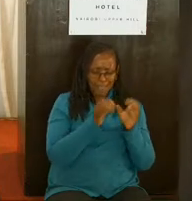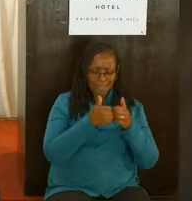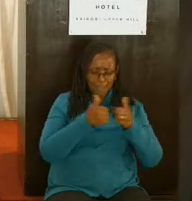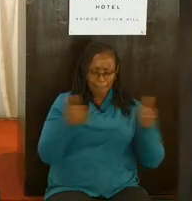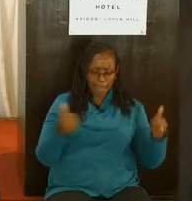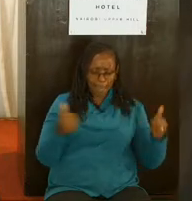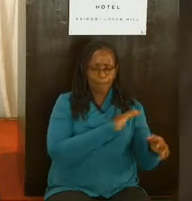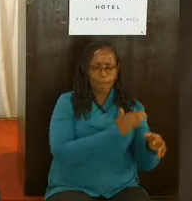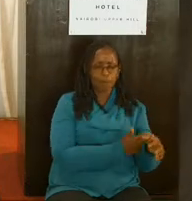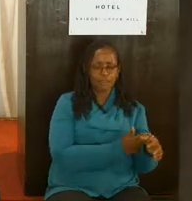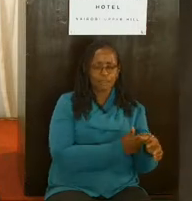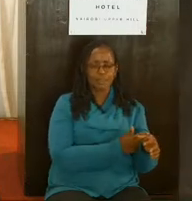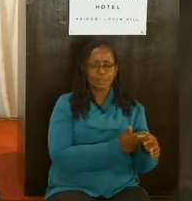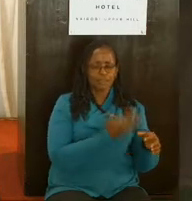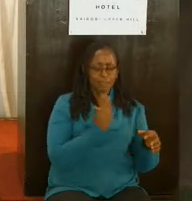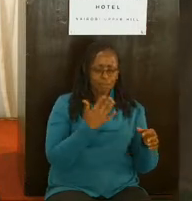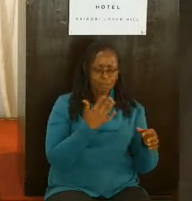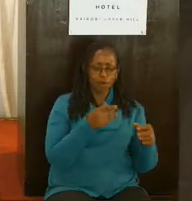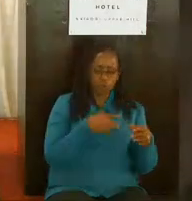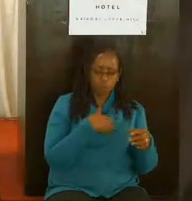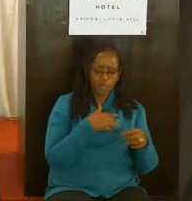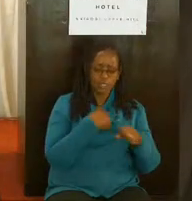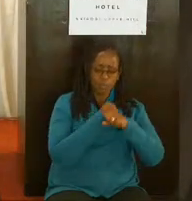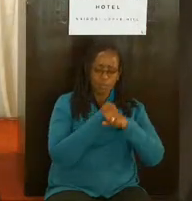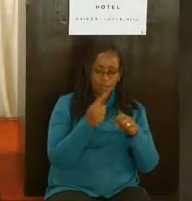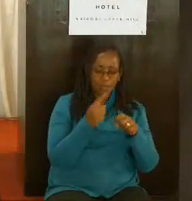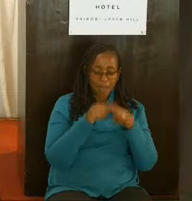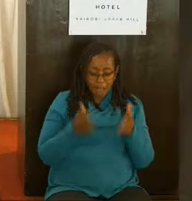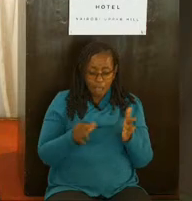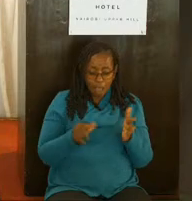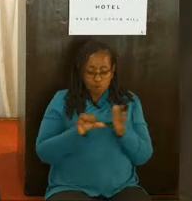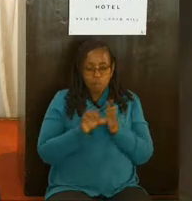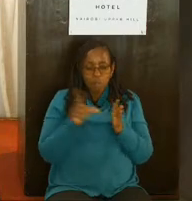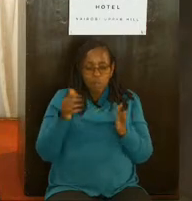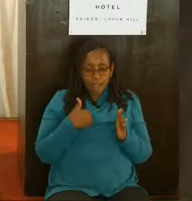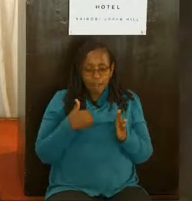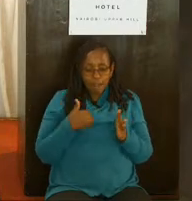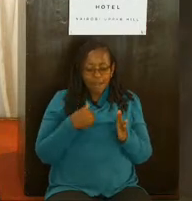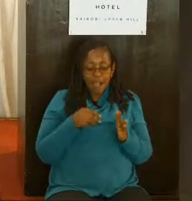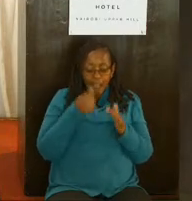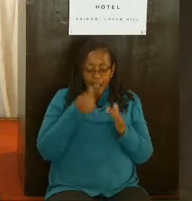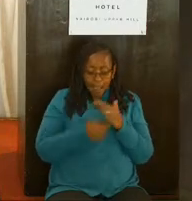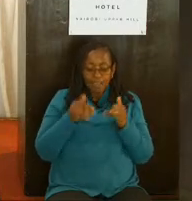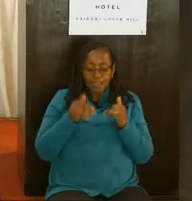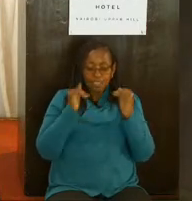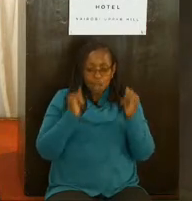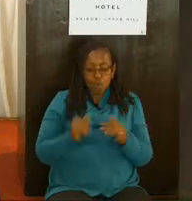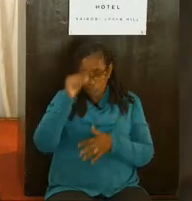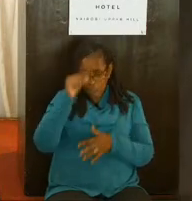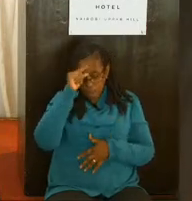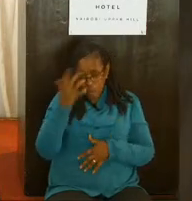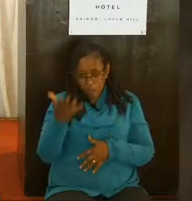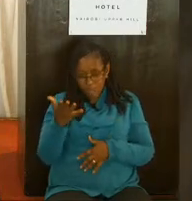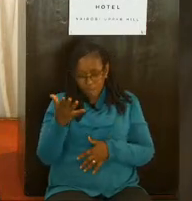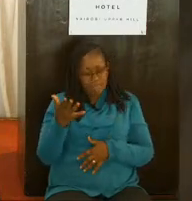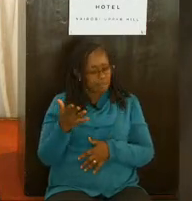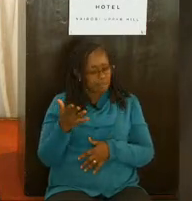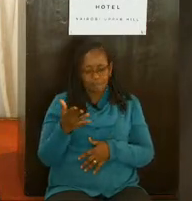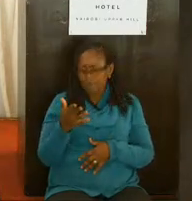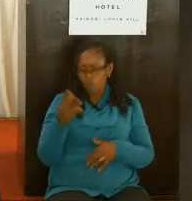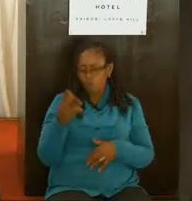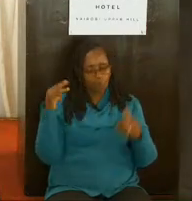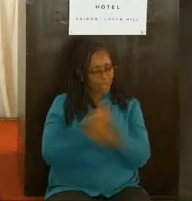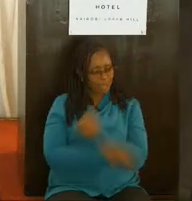really a safeguard of this but the problem we are seeing currently under this new regime is pathetic